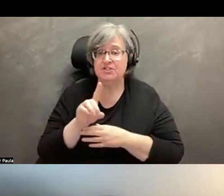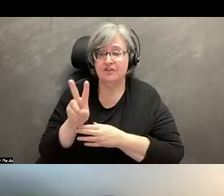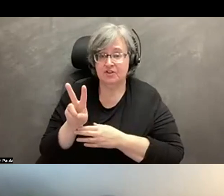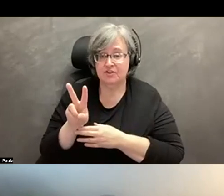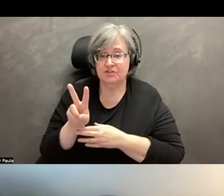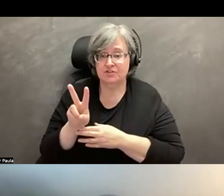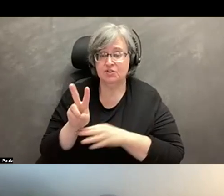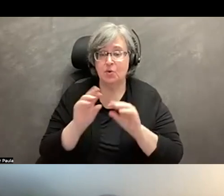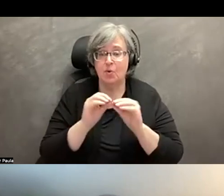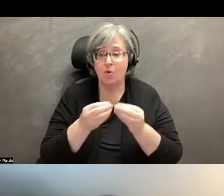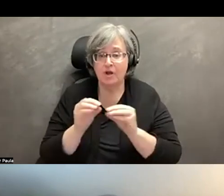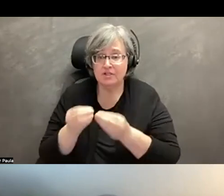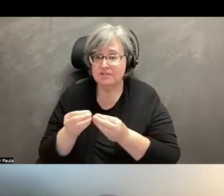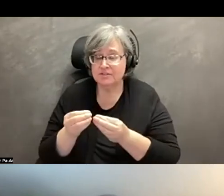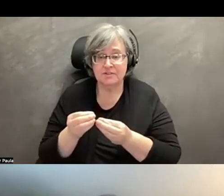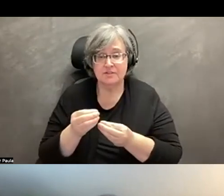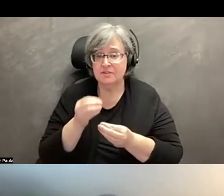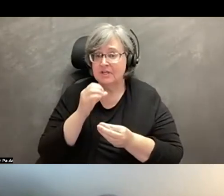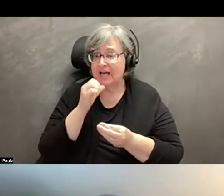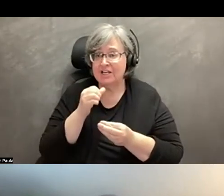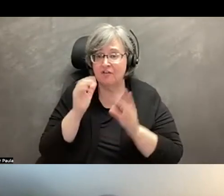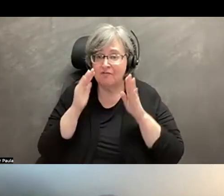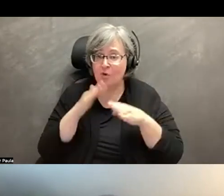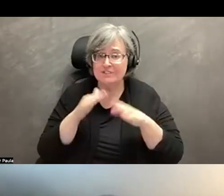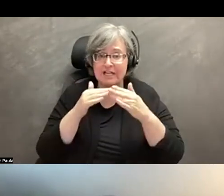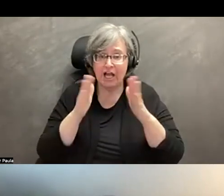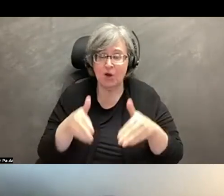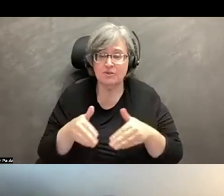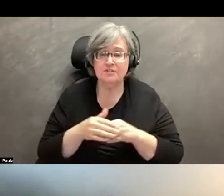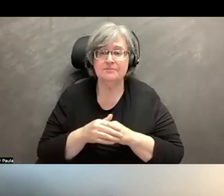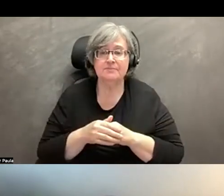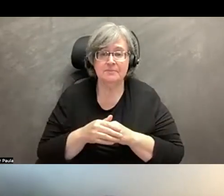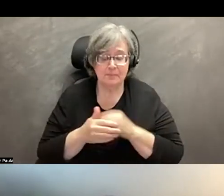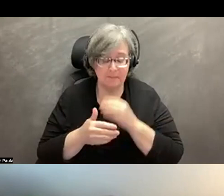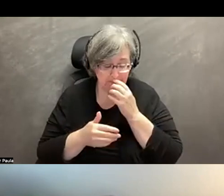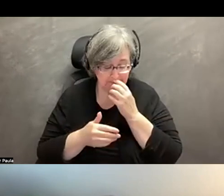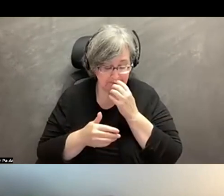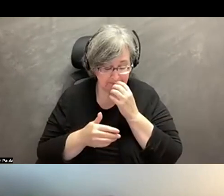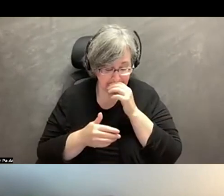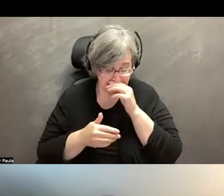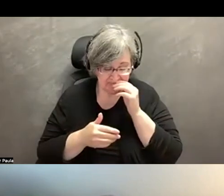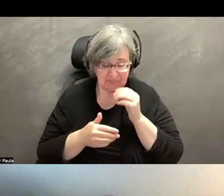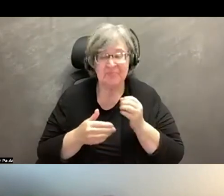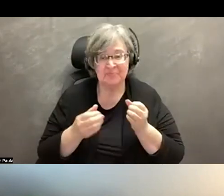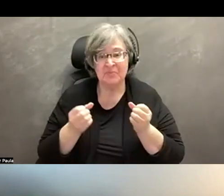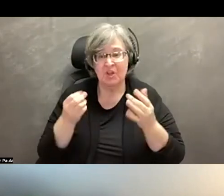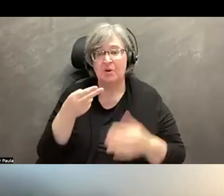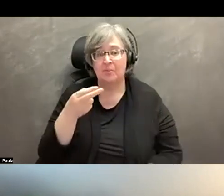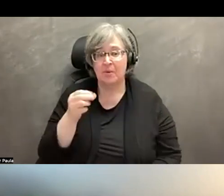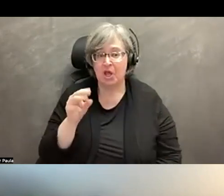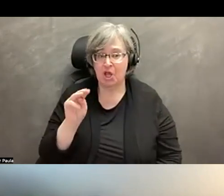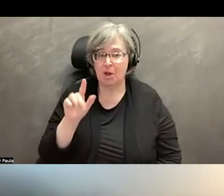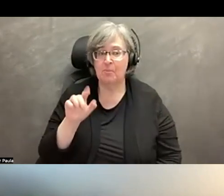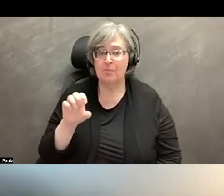assault organizations are not in the housing space, as many of our homeless providers are,